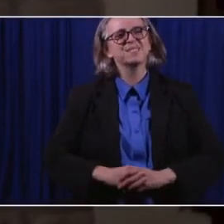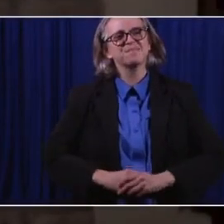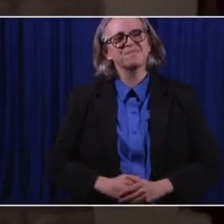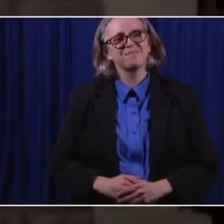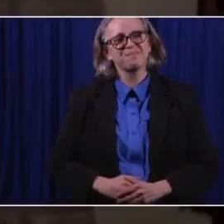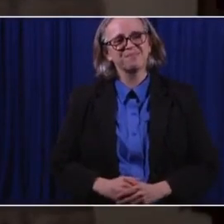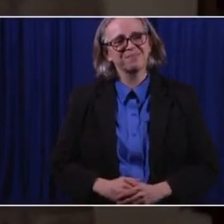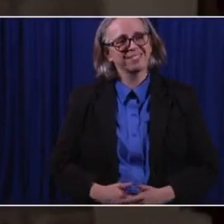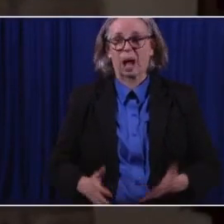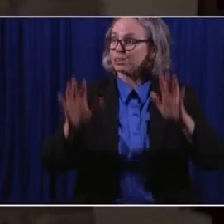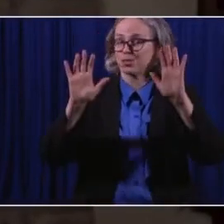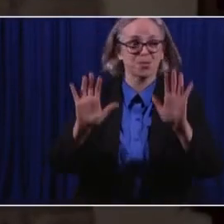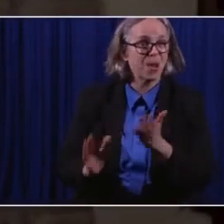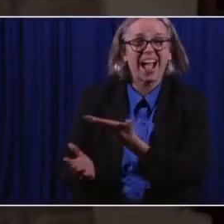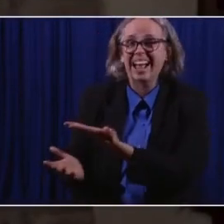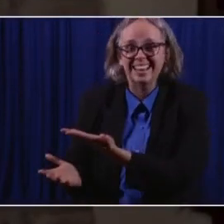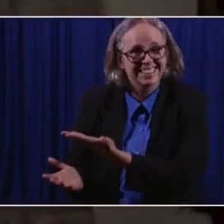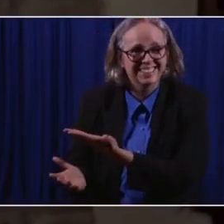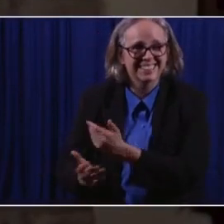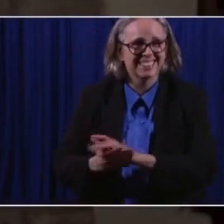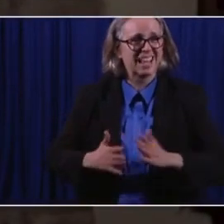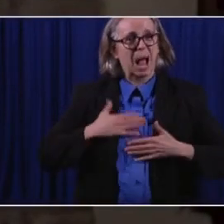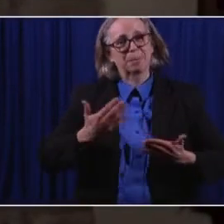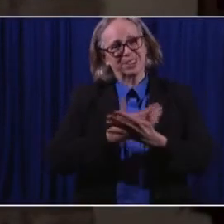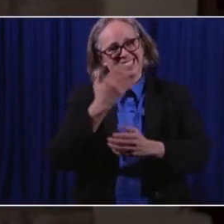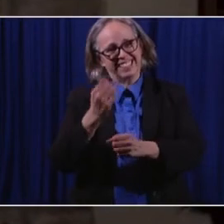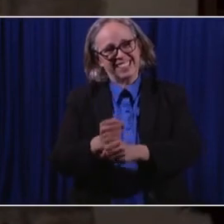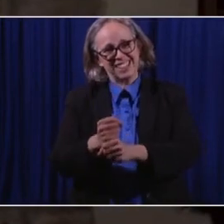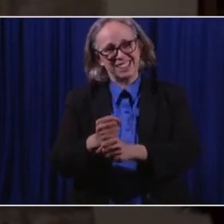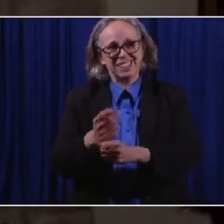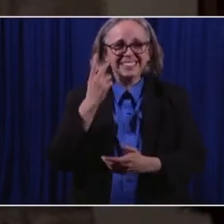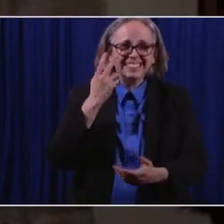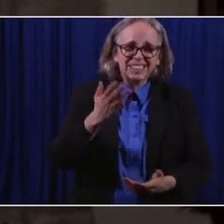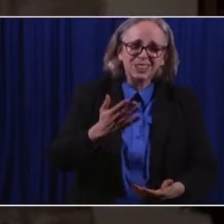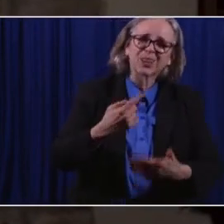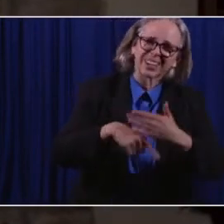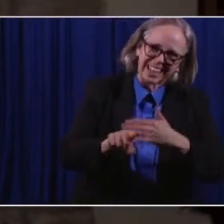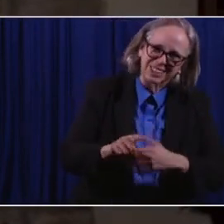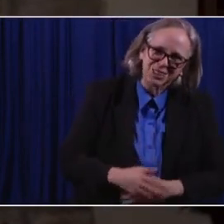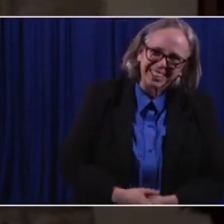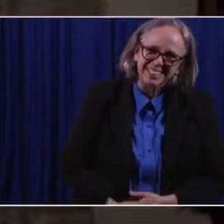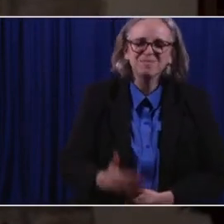Well, that was great. Happy New Year, everyone, and we'll see you back here next week. Thanks a lot.